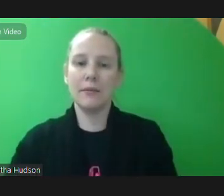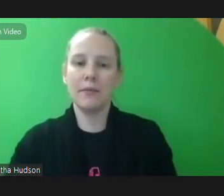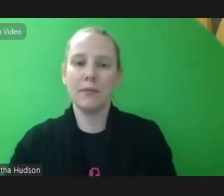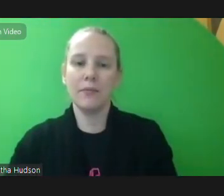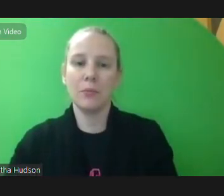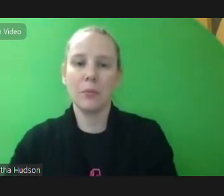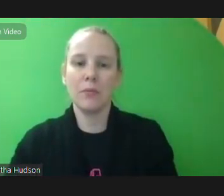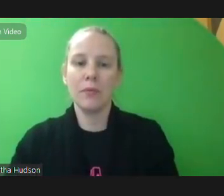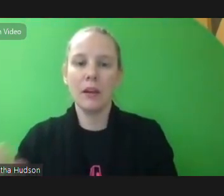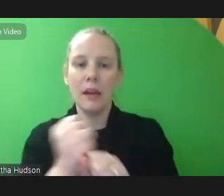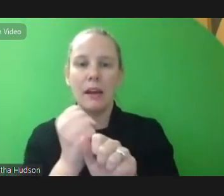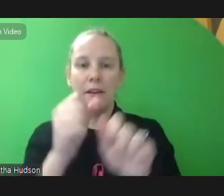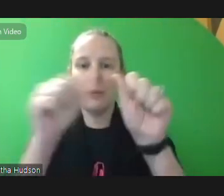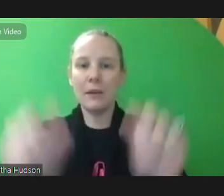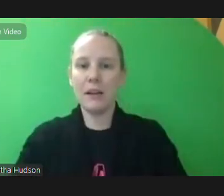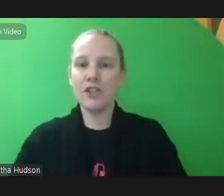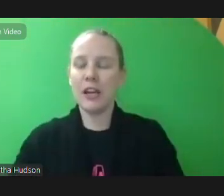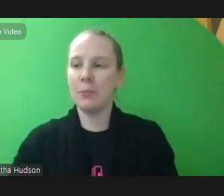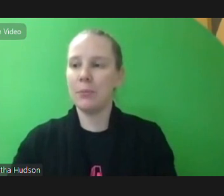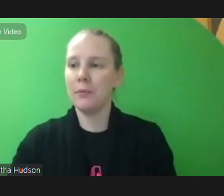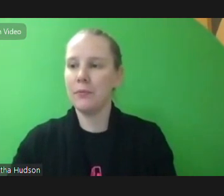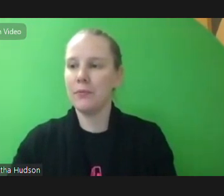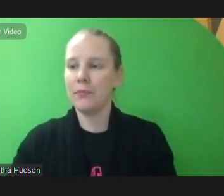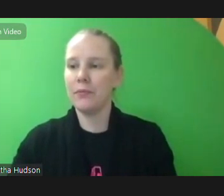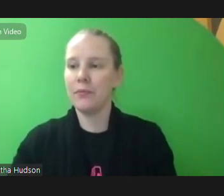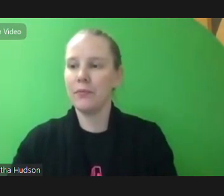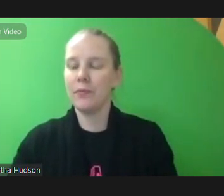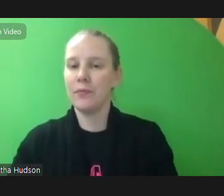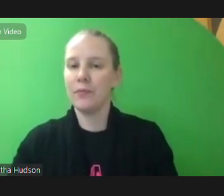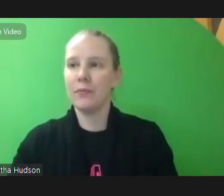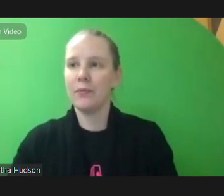points, and I've made my shape.